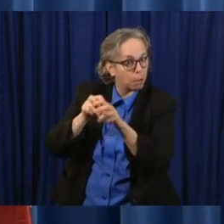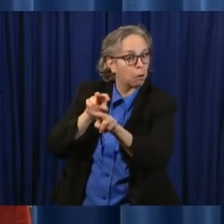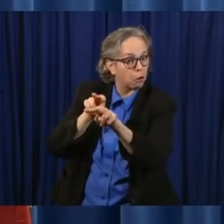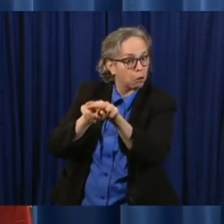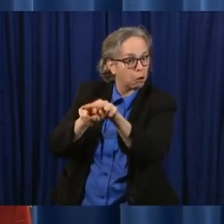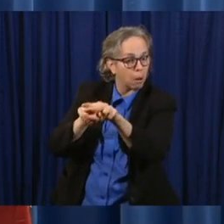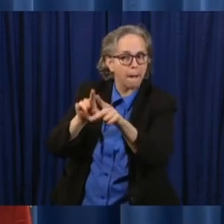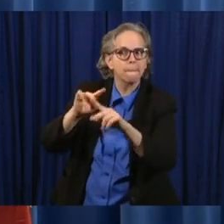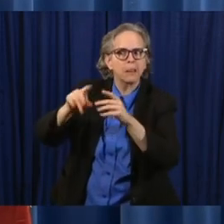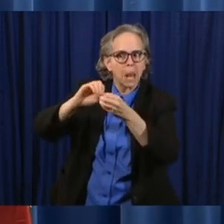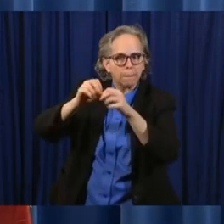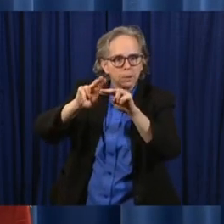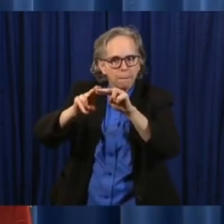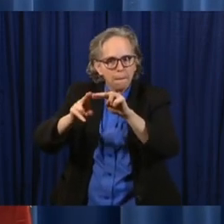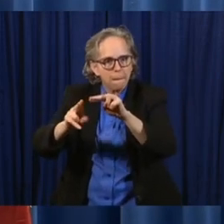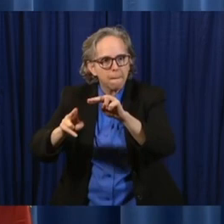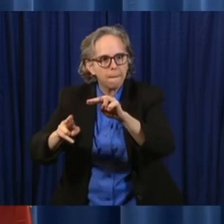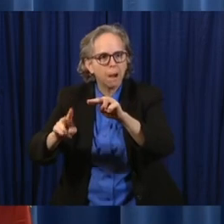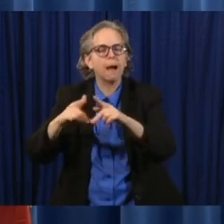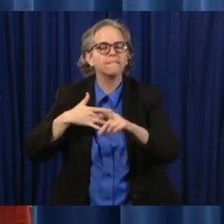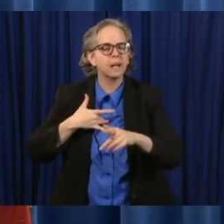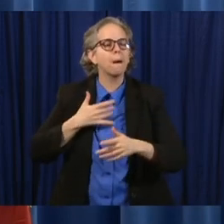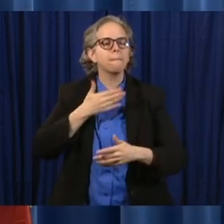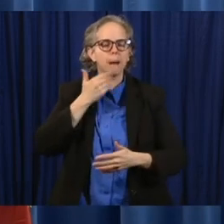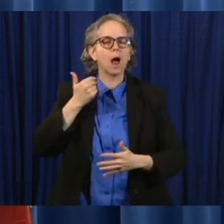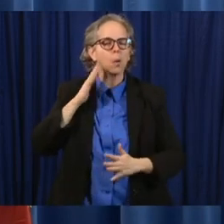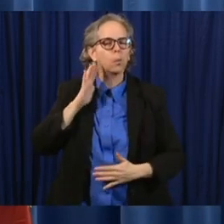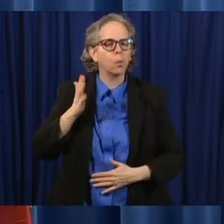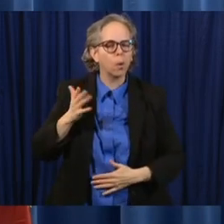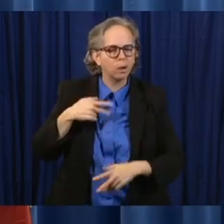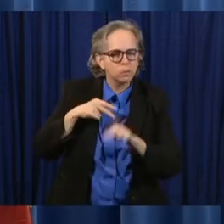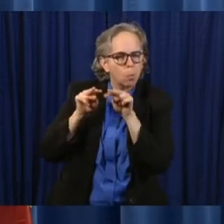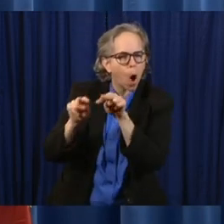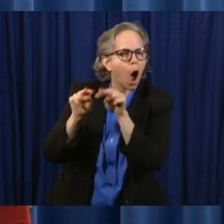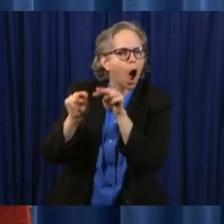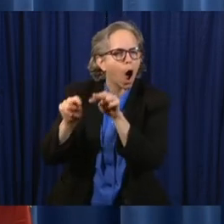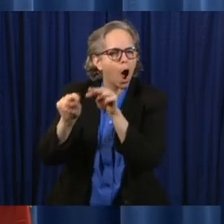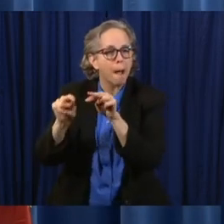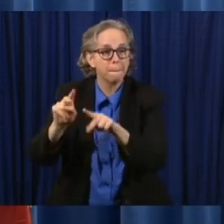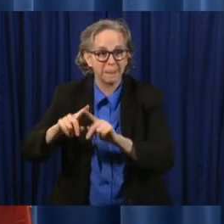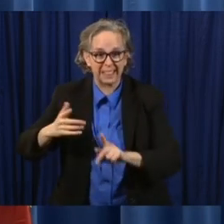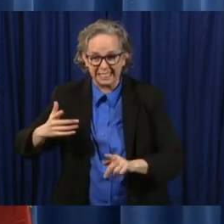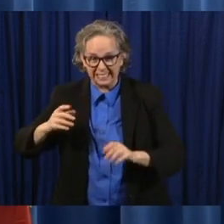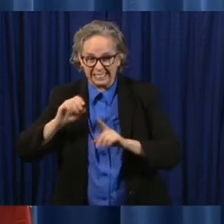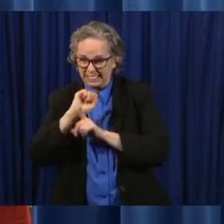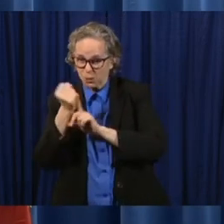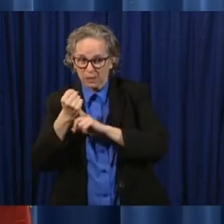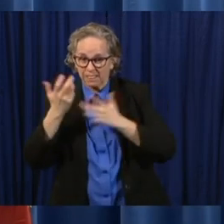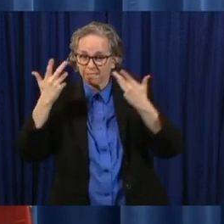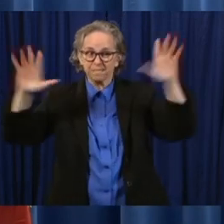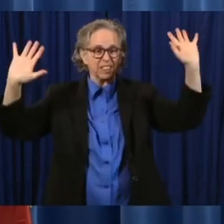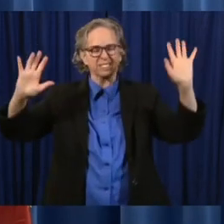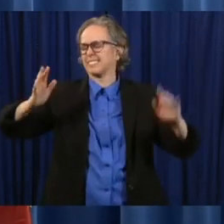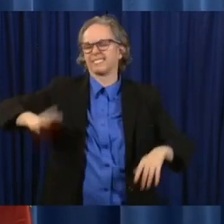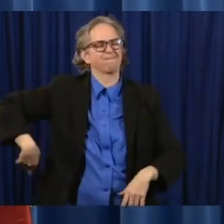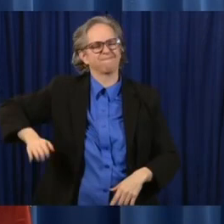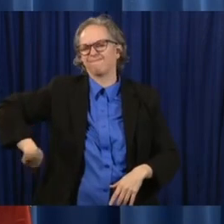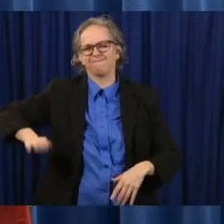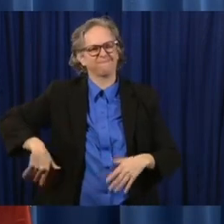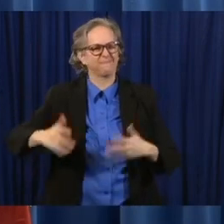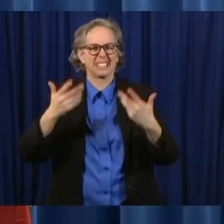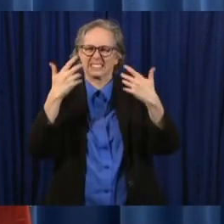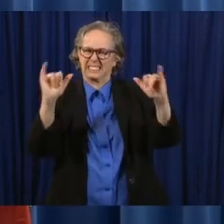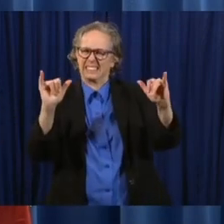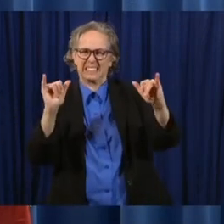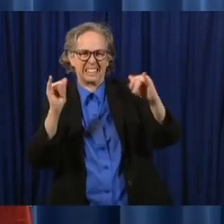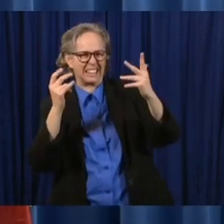But this situation is still very tough. Second, one of the things that have